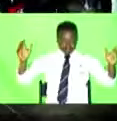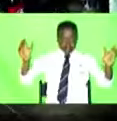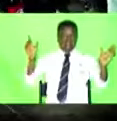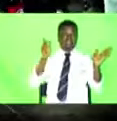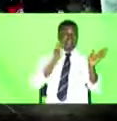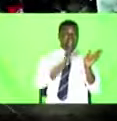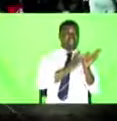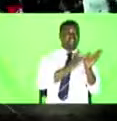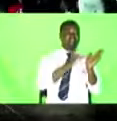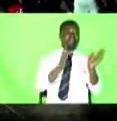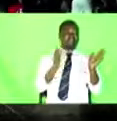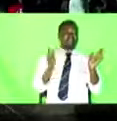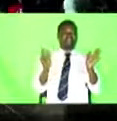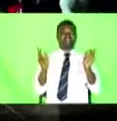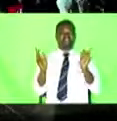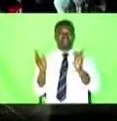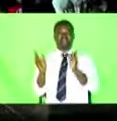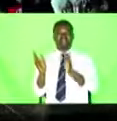Hallelujah.